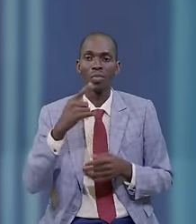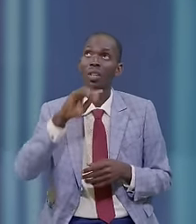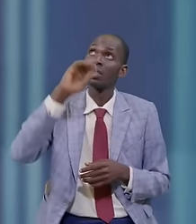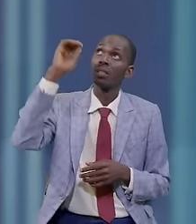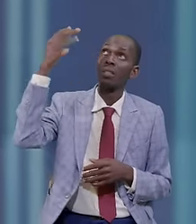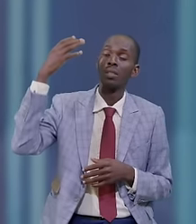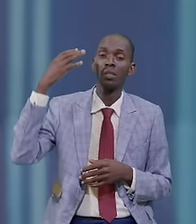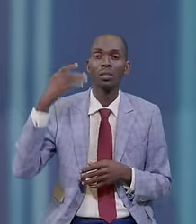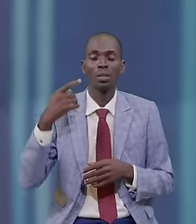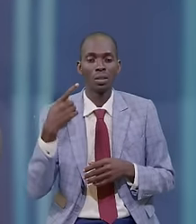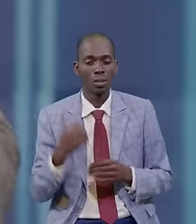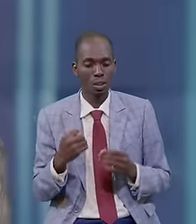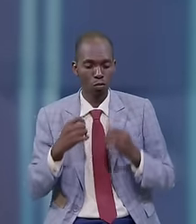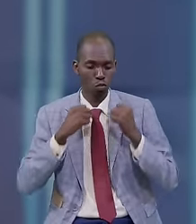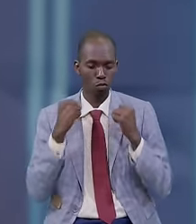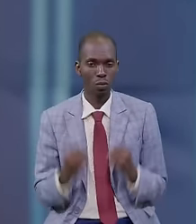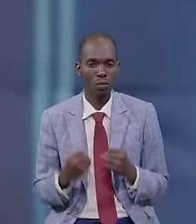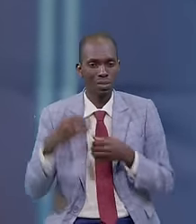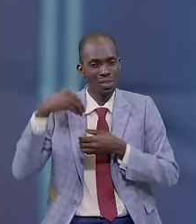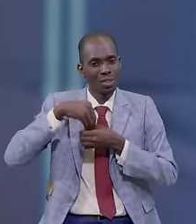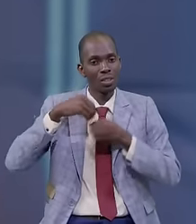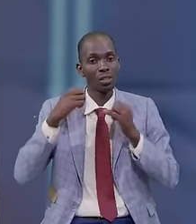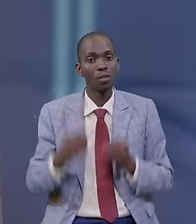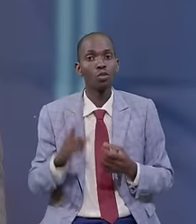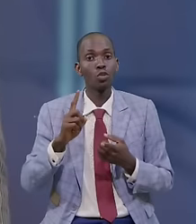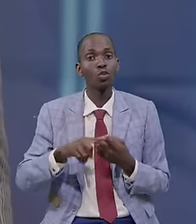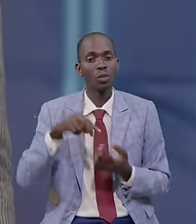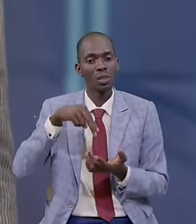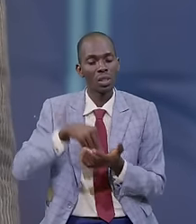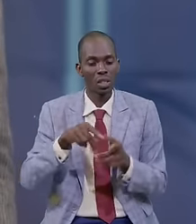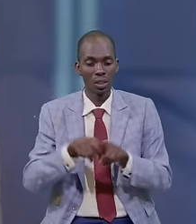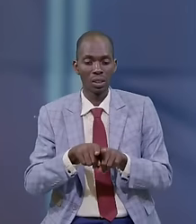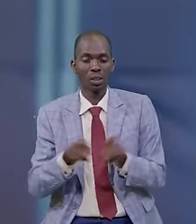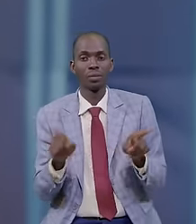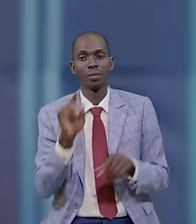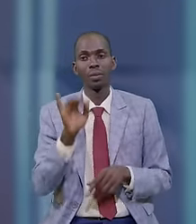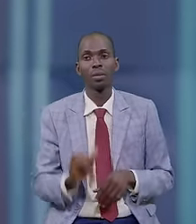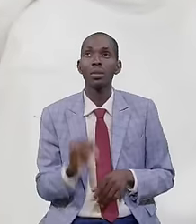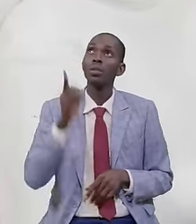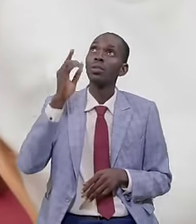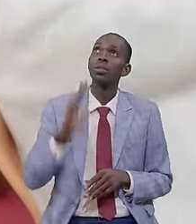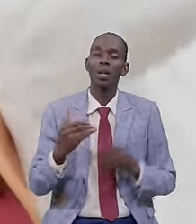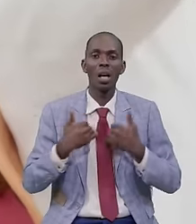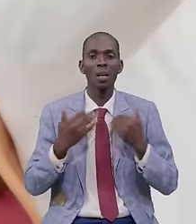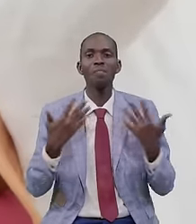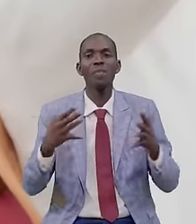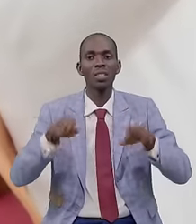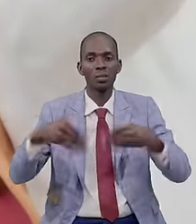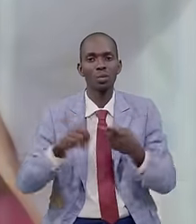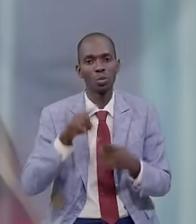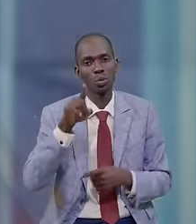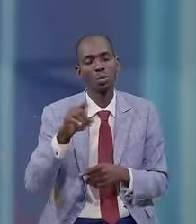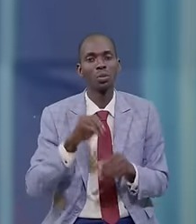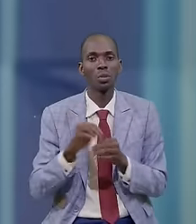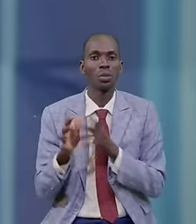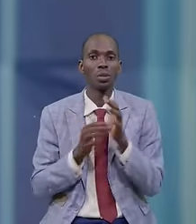the inner energy to stand out, God has given you. Yeah. And